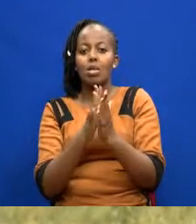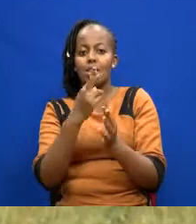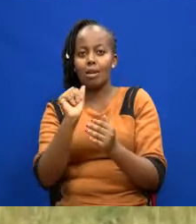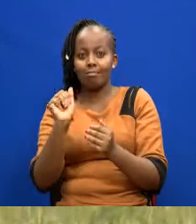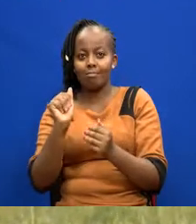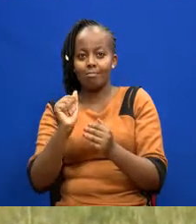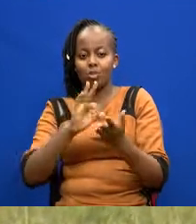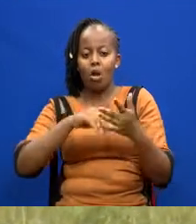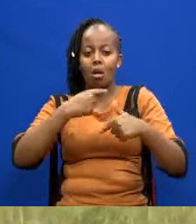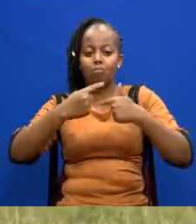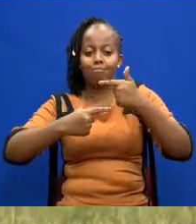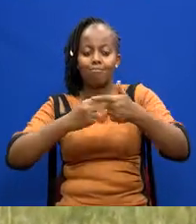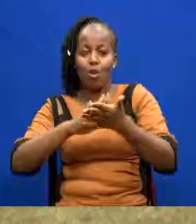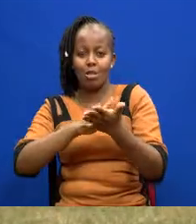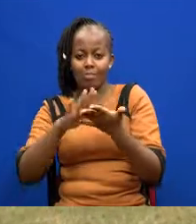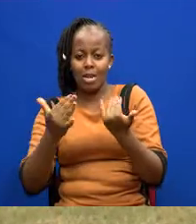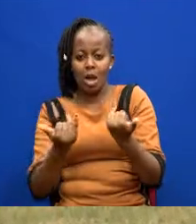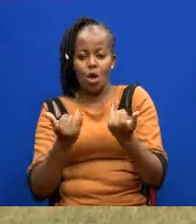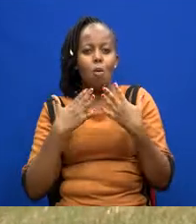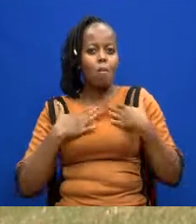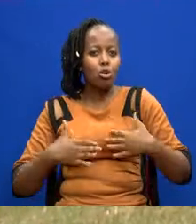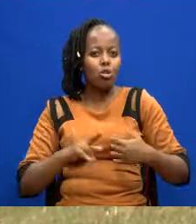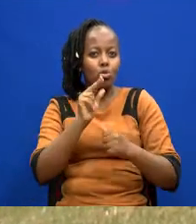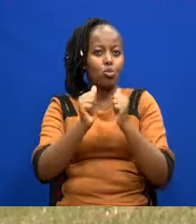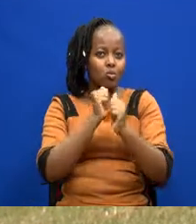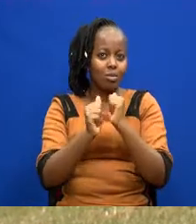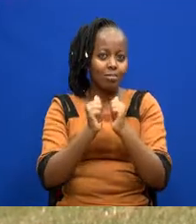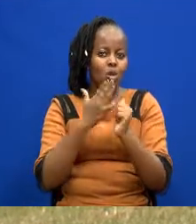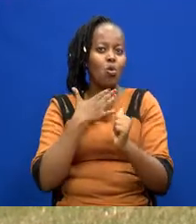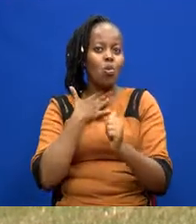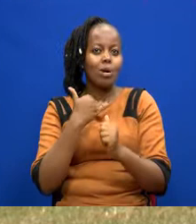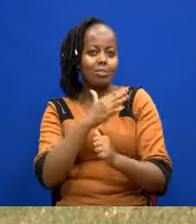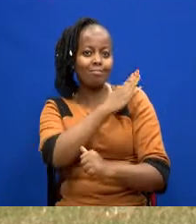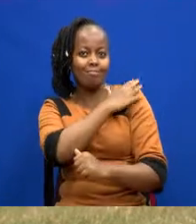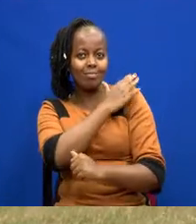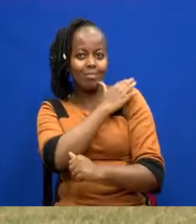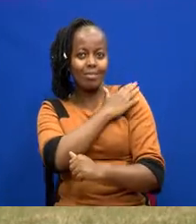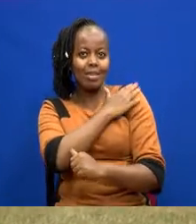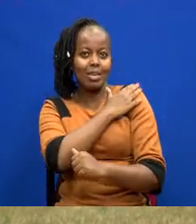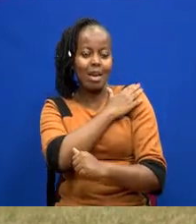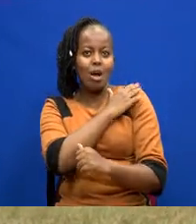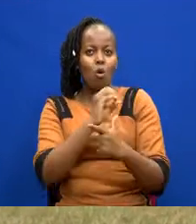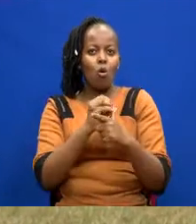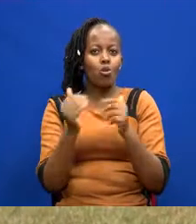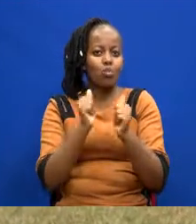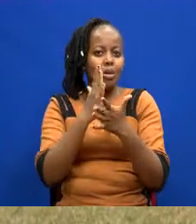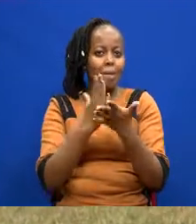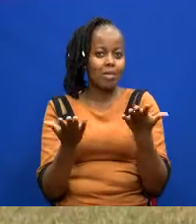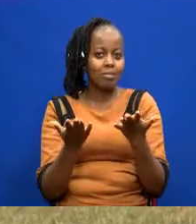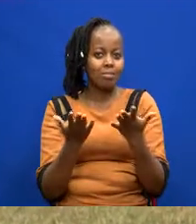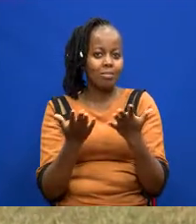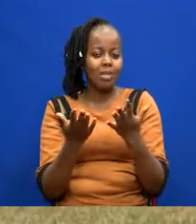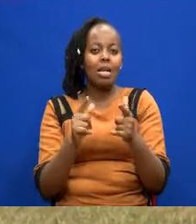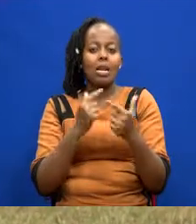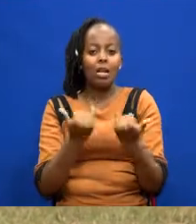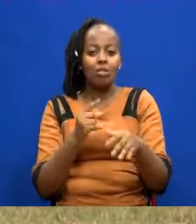them rolling onto the ground. Which part of your body do you want to roll with? You want to target the fleshy part of your body, your